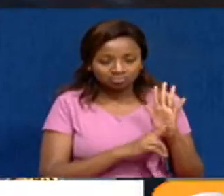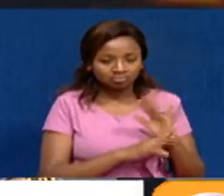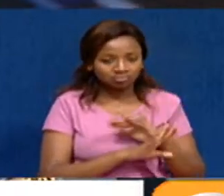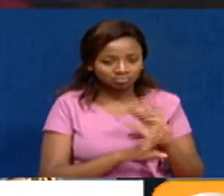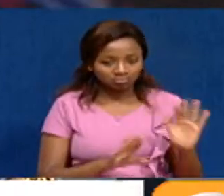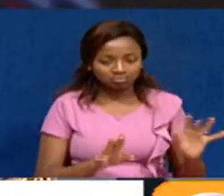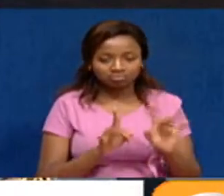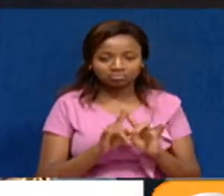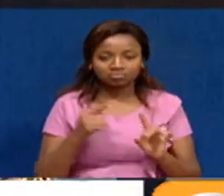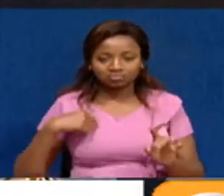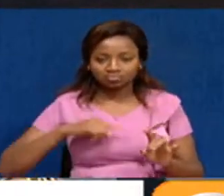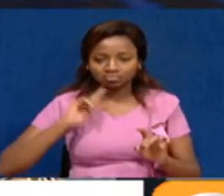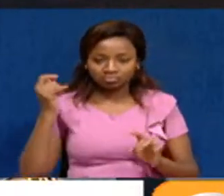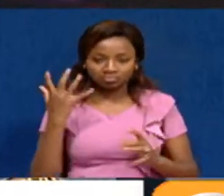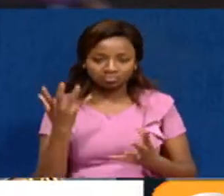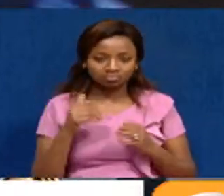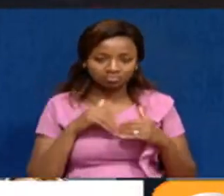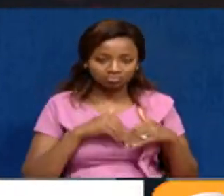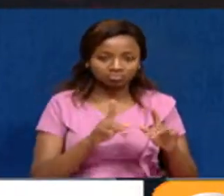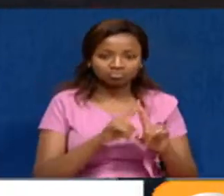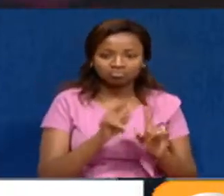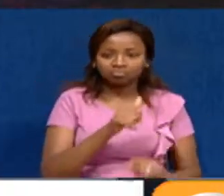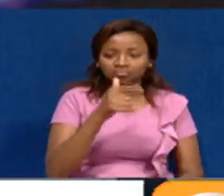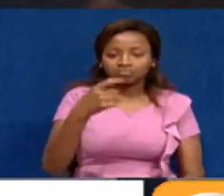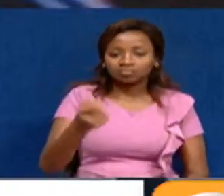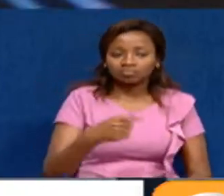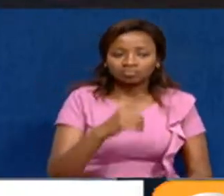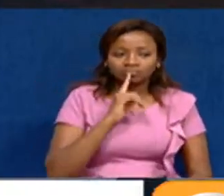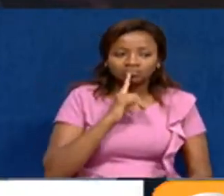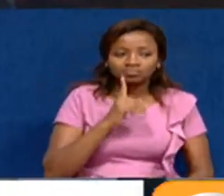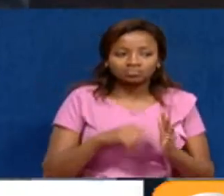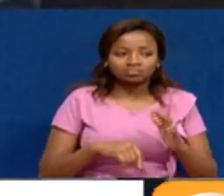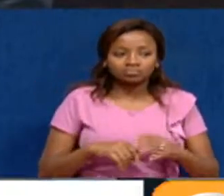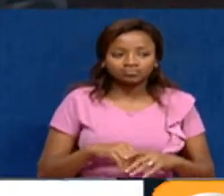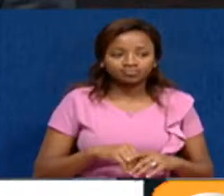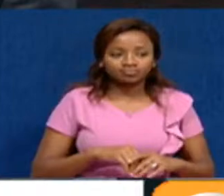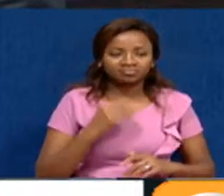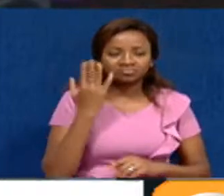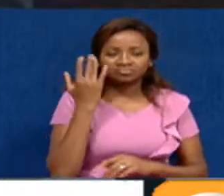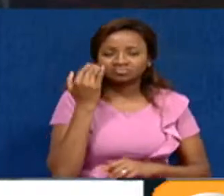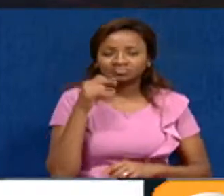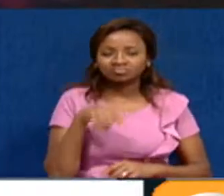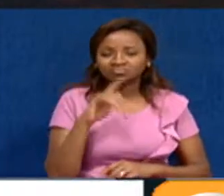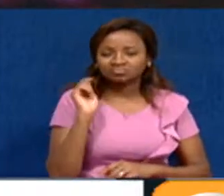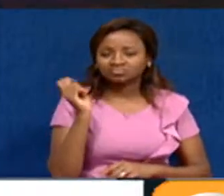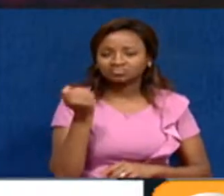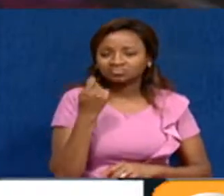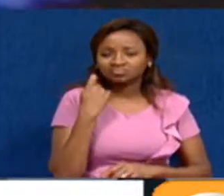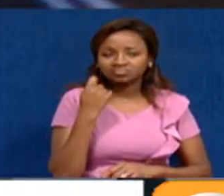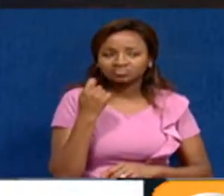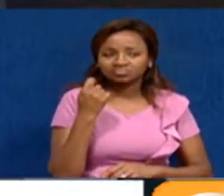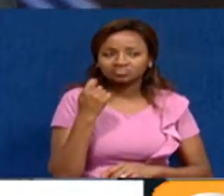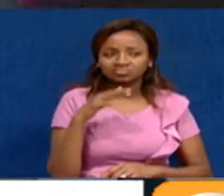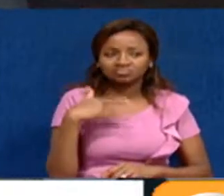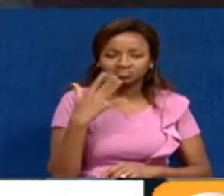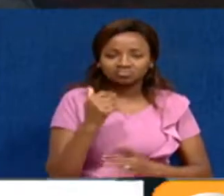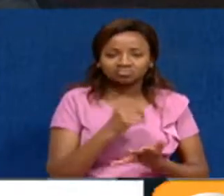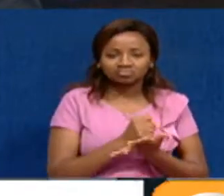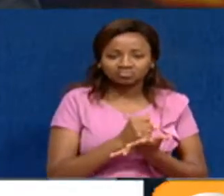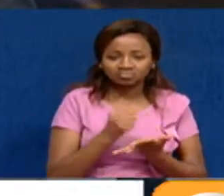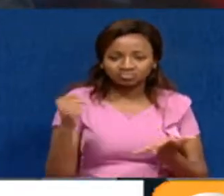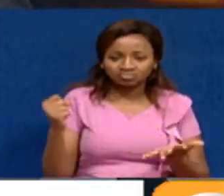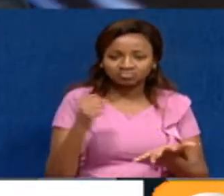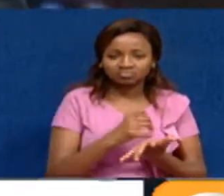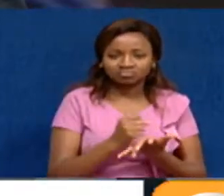and Kenya has no choice but to adhere to them. Somebody here, no name, you say, why is it Kenya being suspended, okay, day in, day out? I'm not sure that's